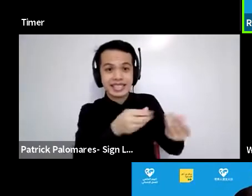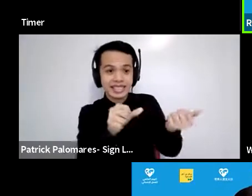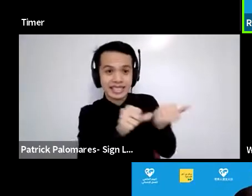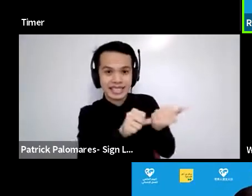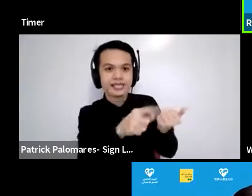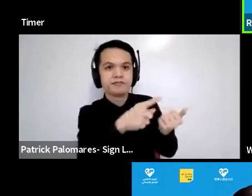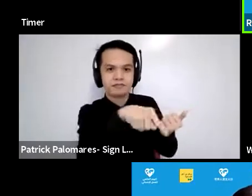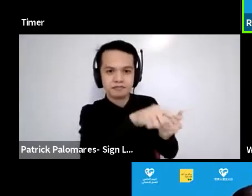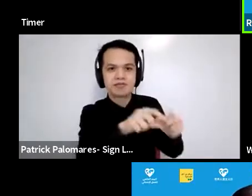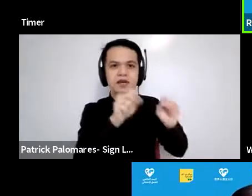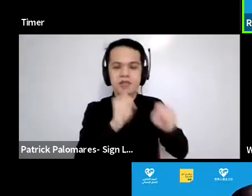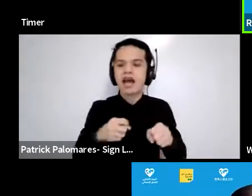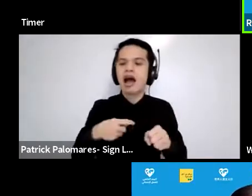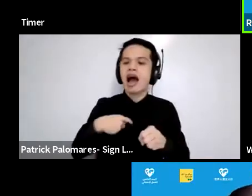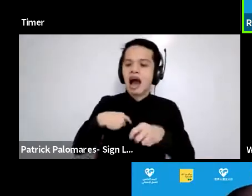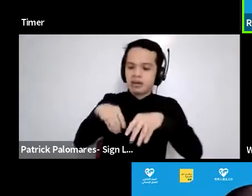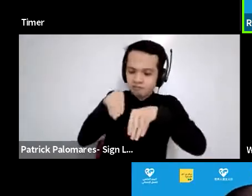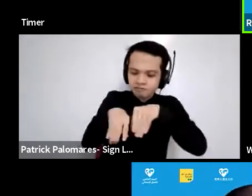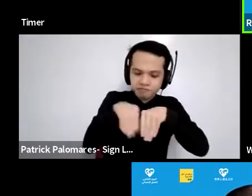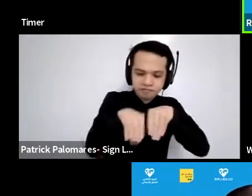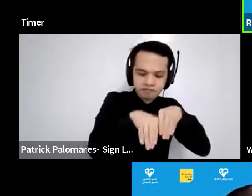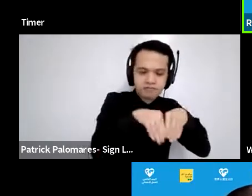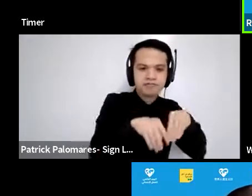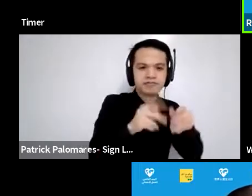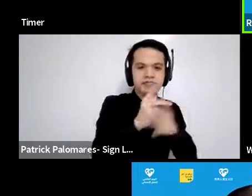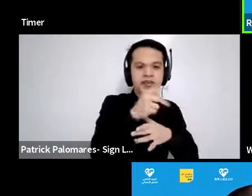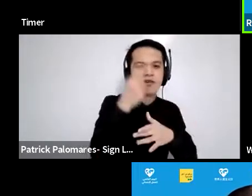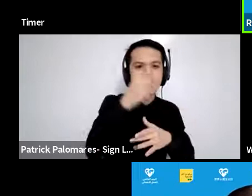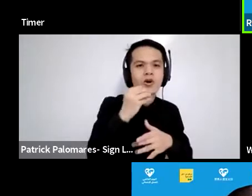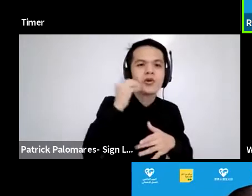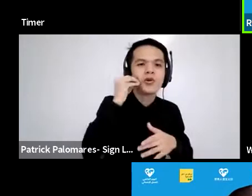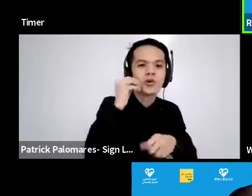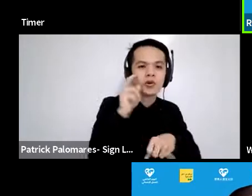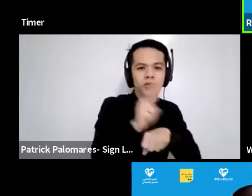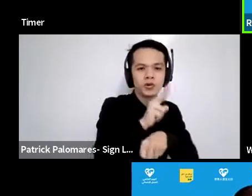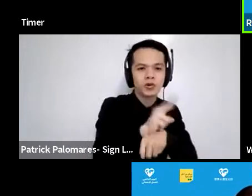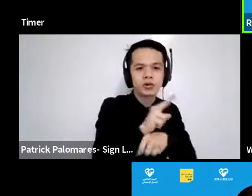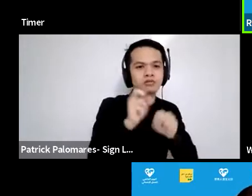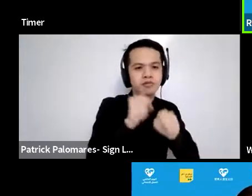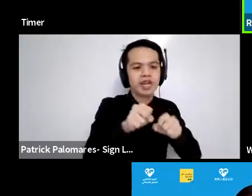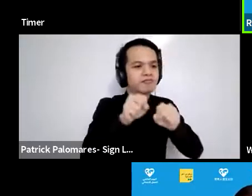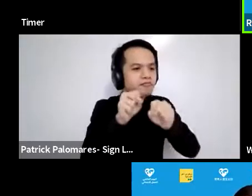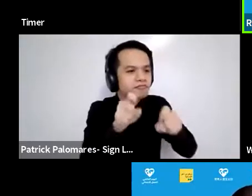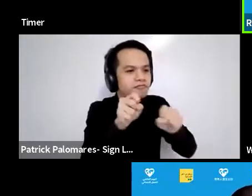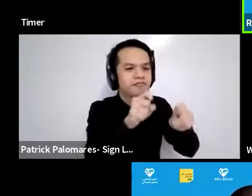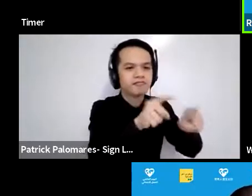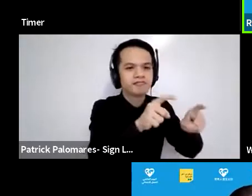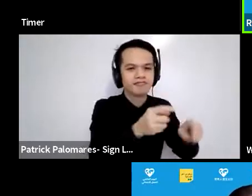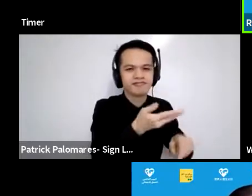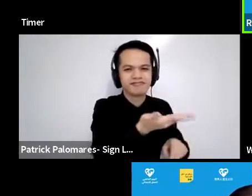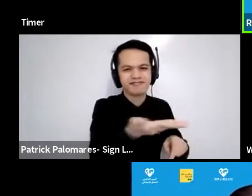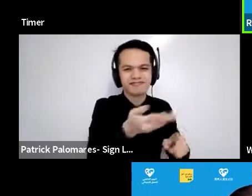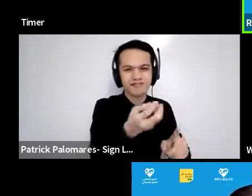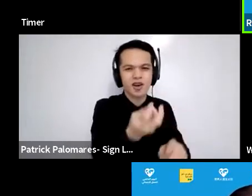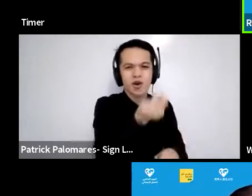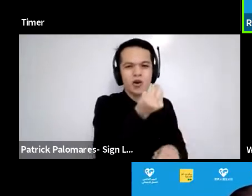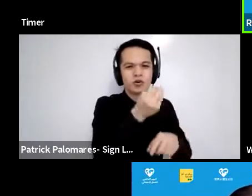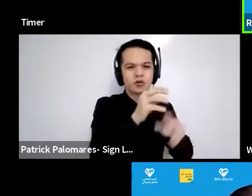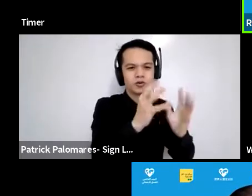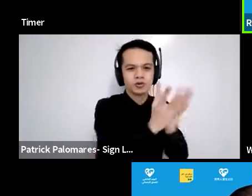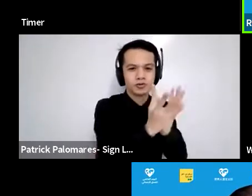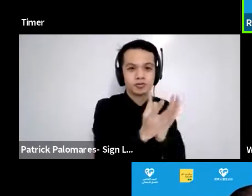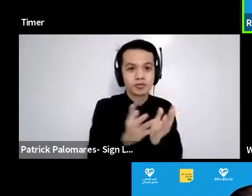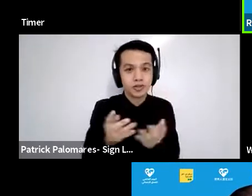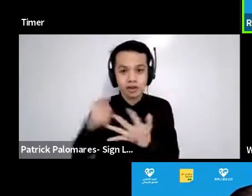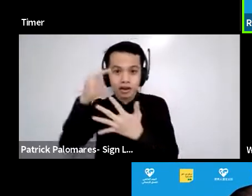easily harvest the vegetables for household use and can sell them within the community. This initiative is